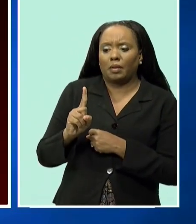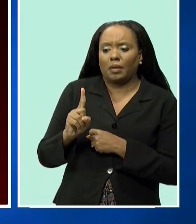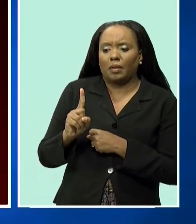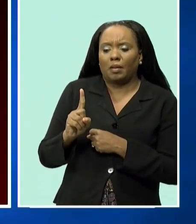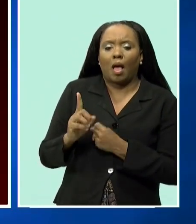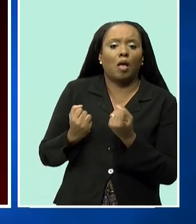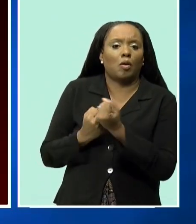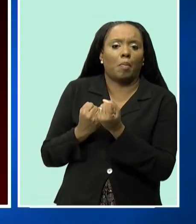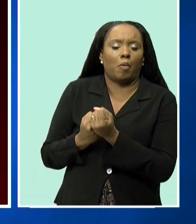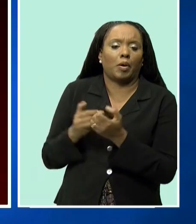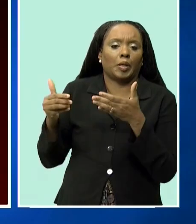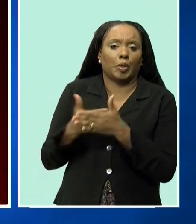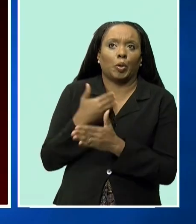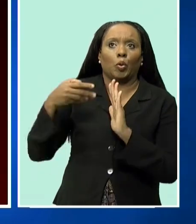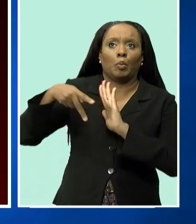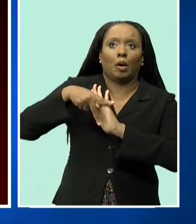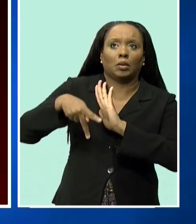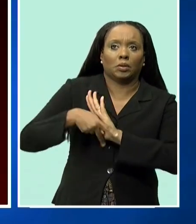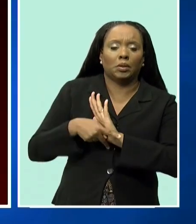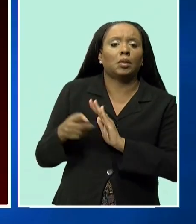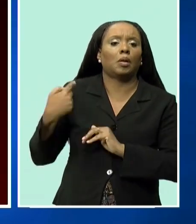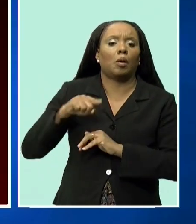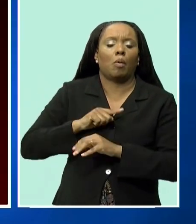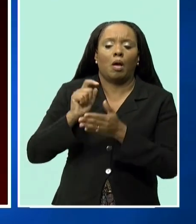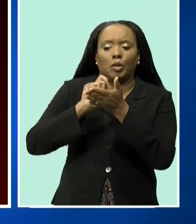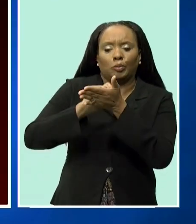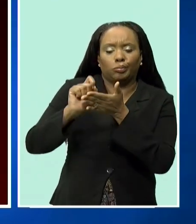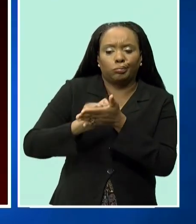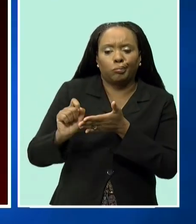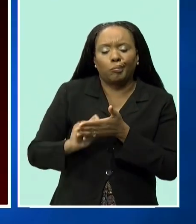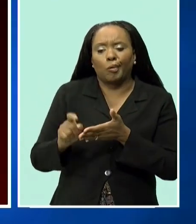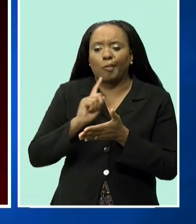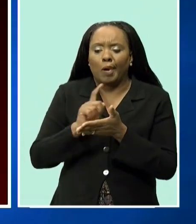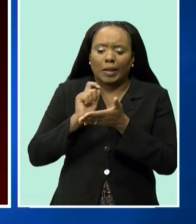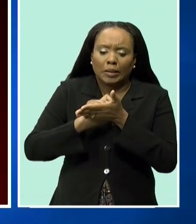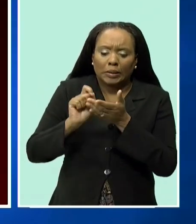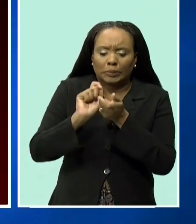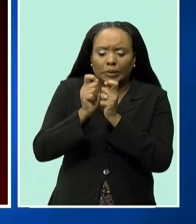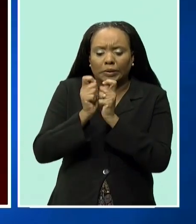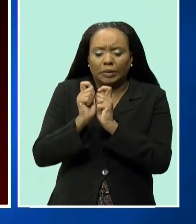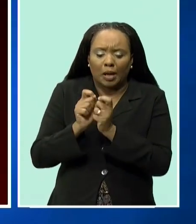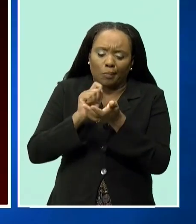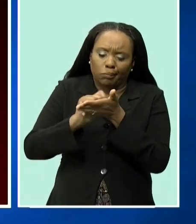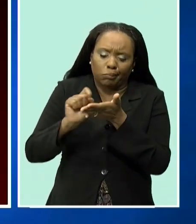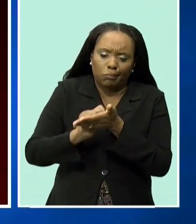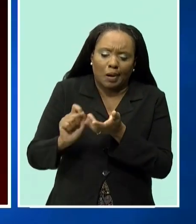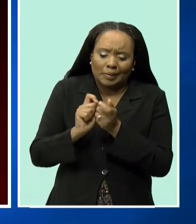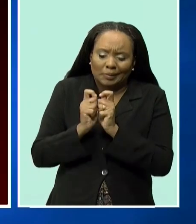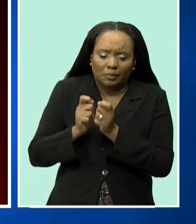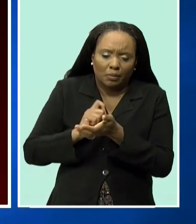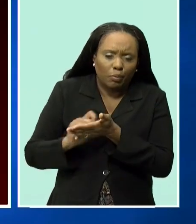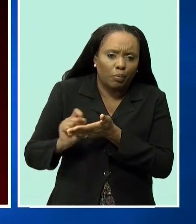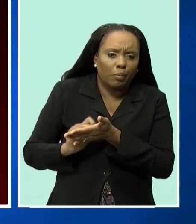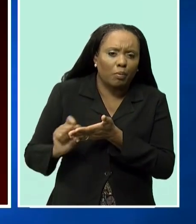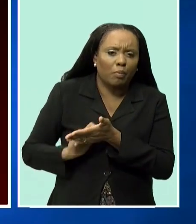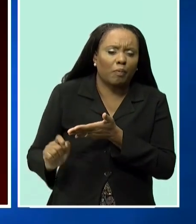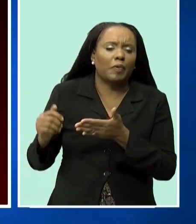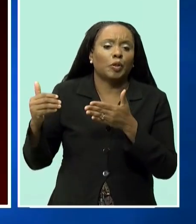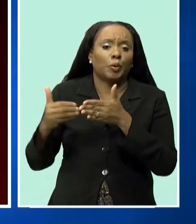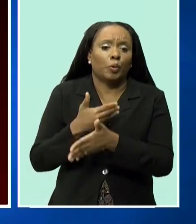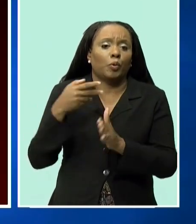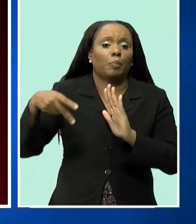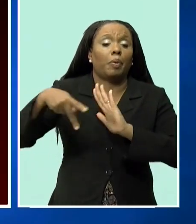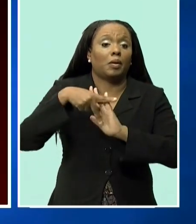on the draft multi-hazard early warning systems policy for quite some time. And it is